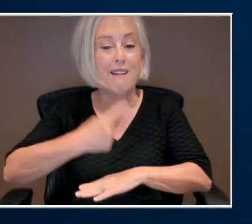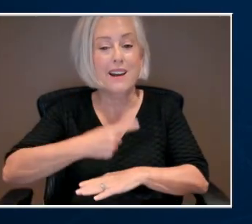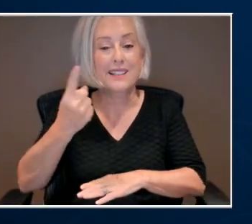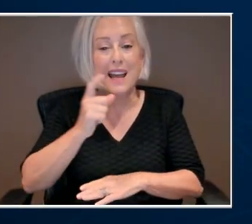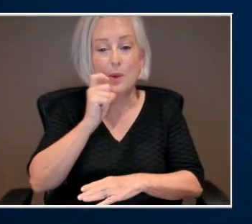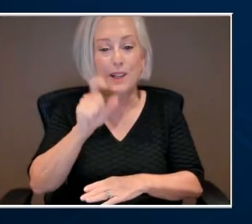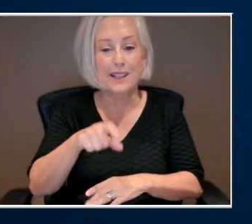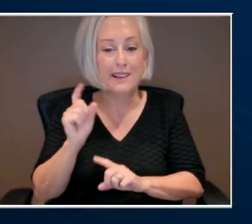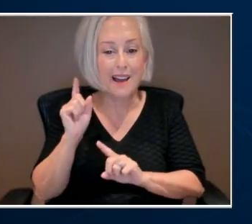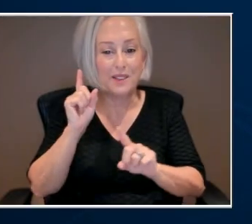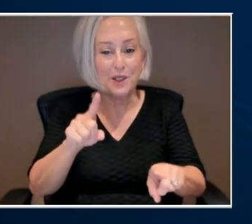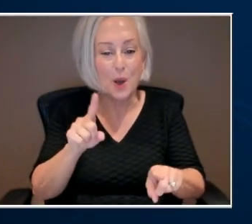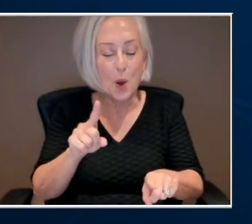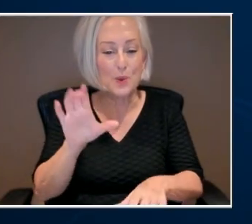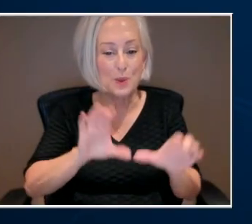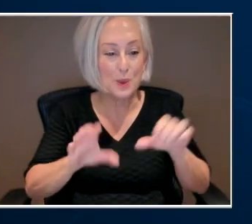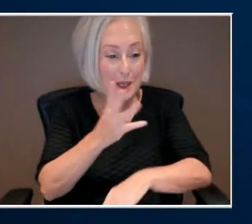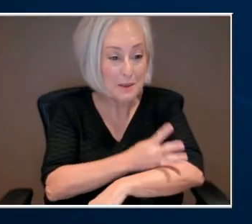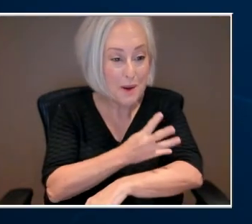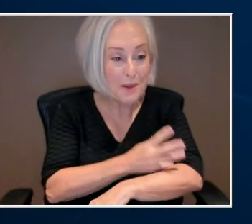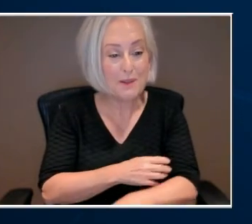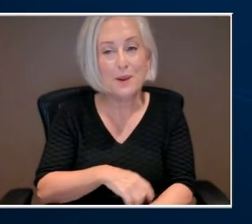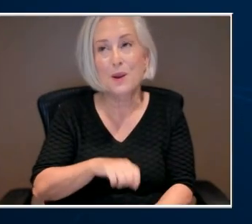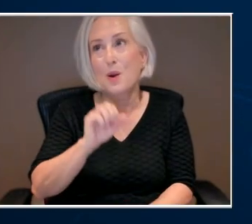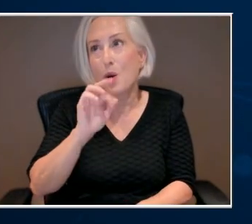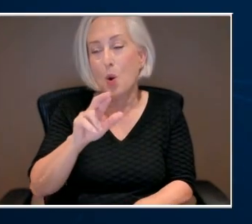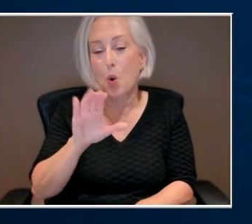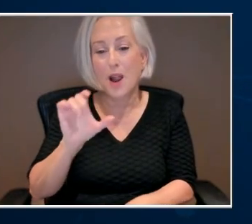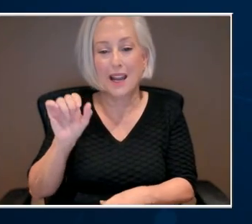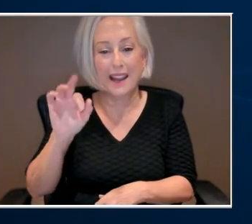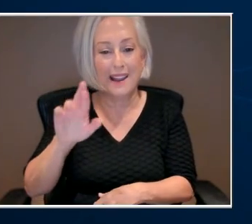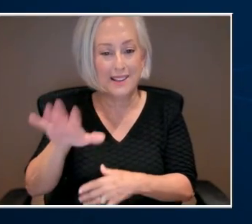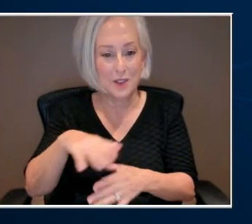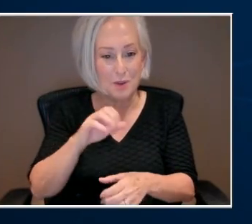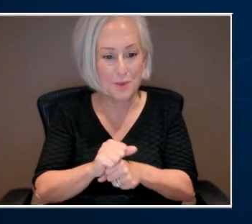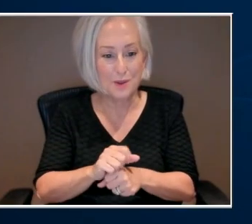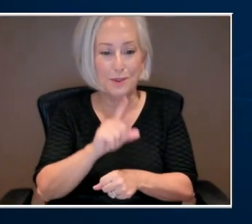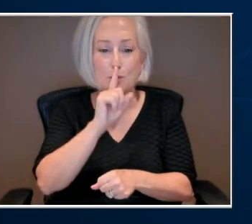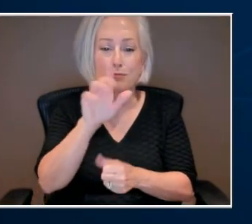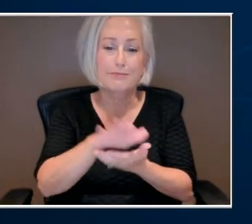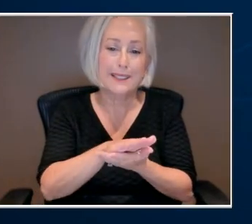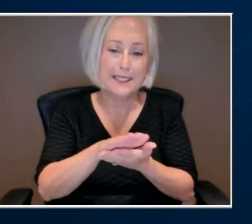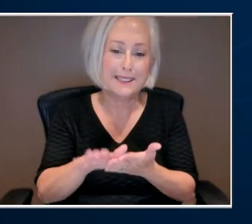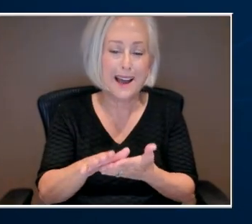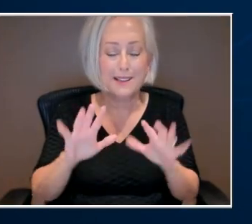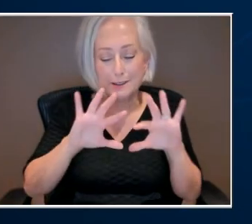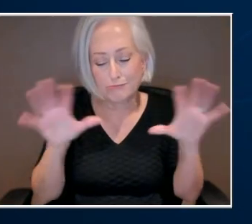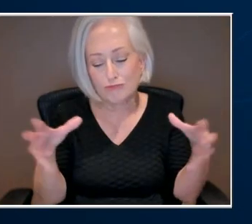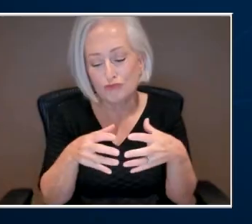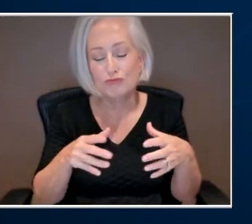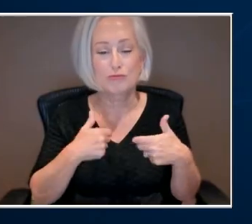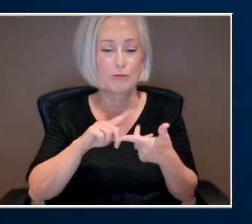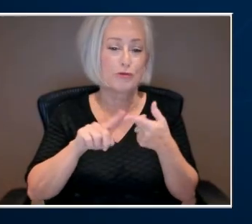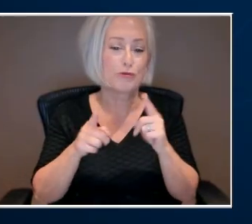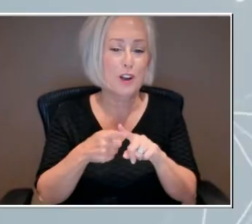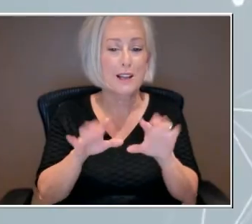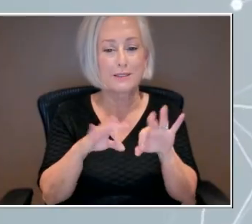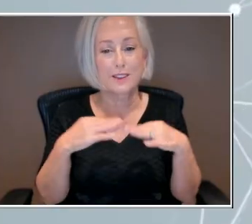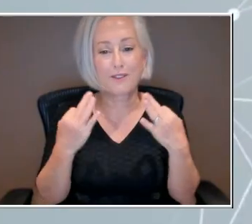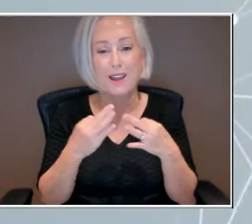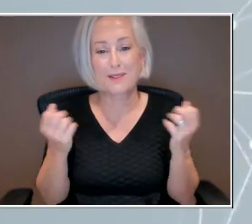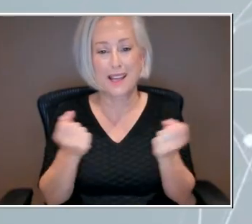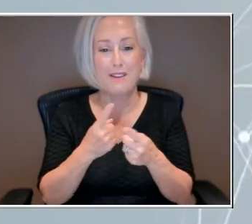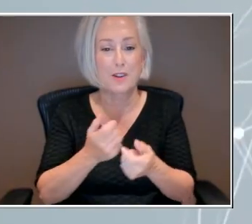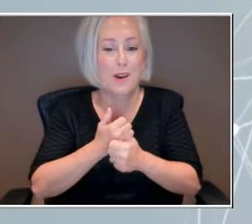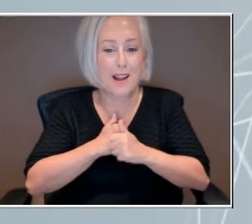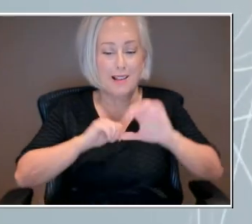cancer appointment. So actually, it was very relieving to just be with my friends and family and have everyone I love in one